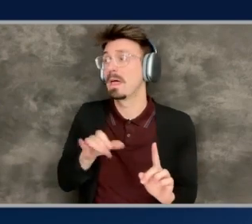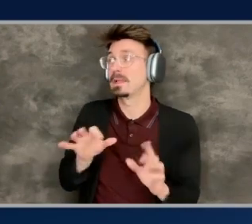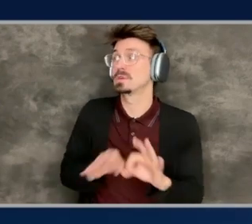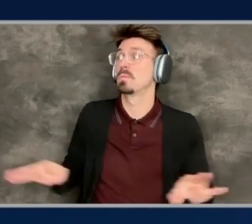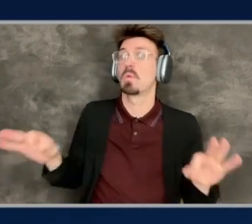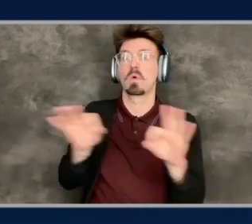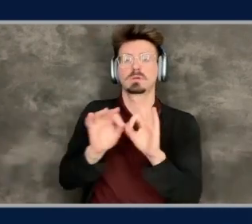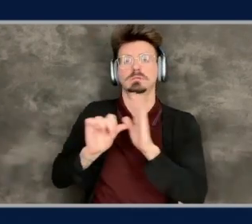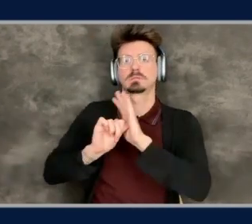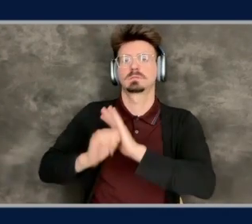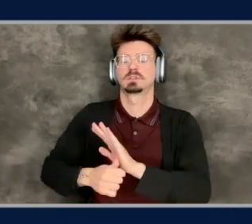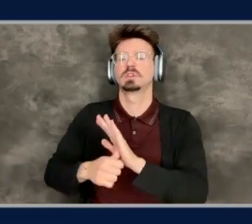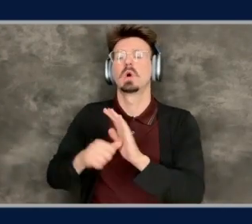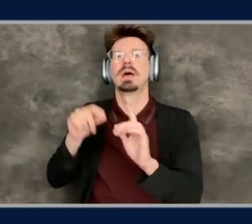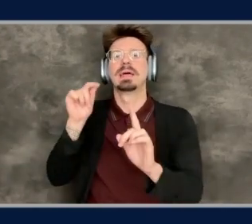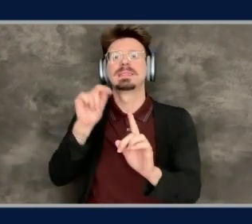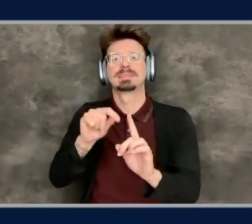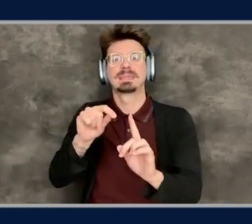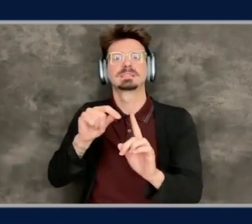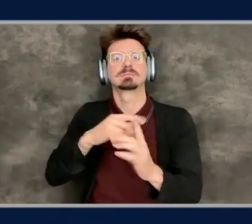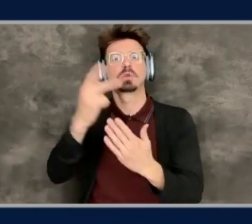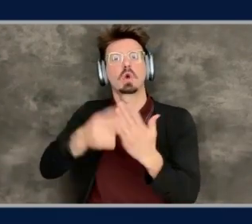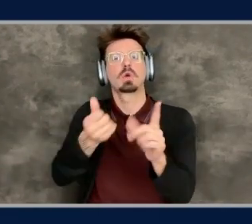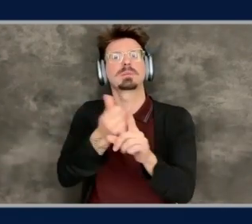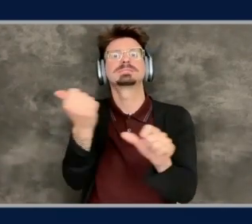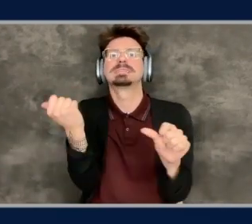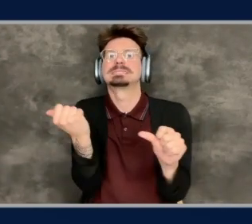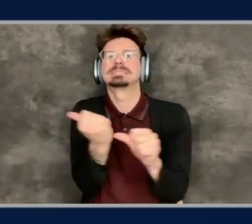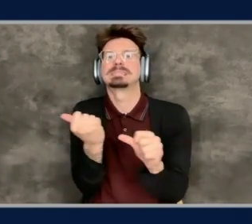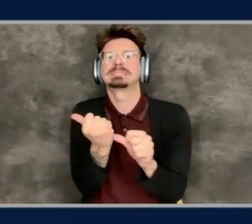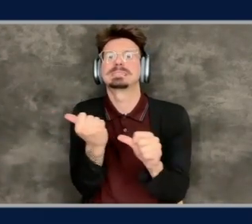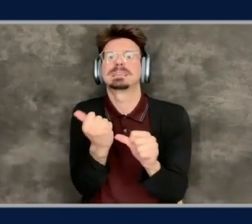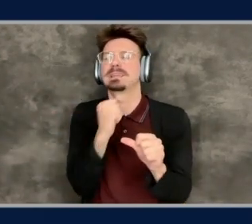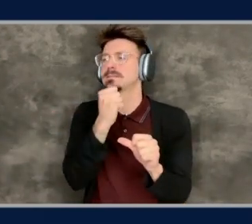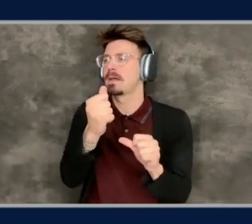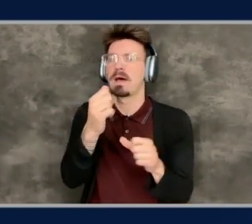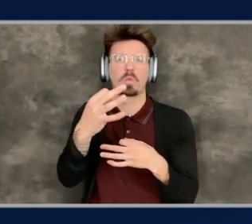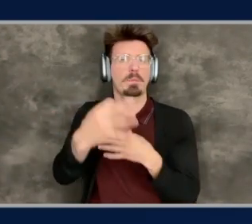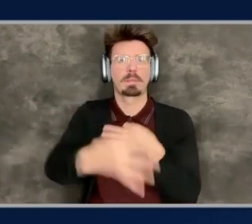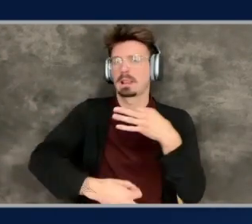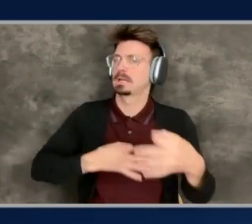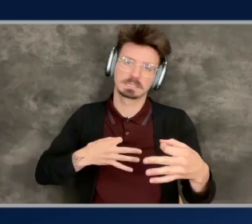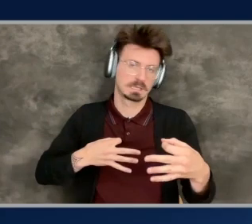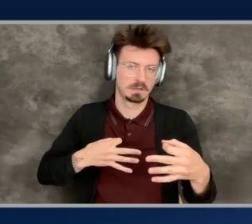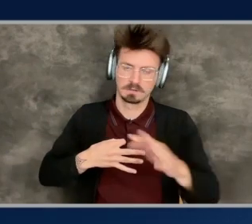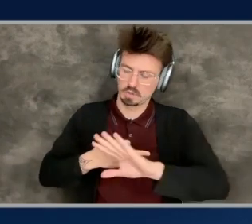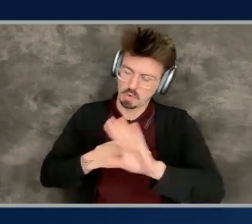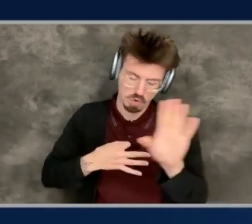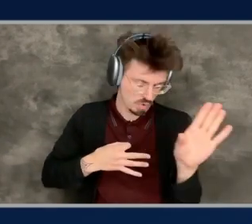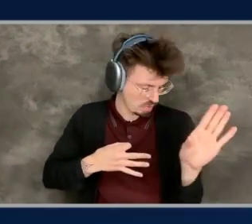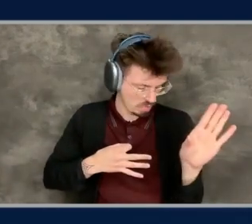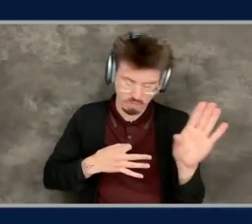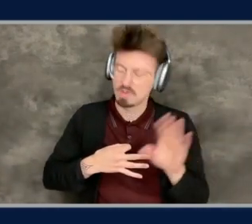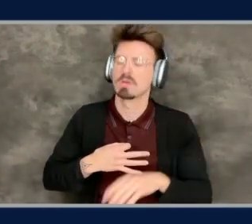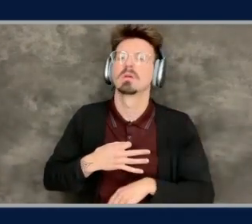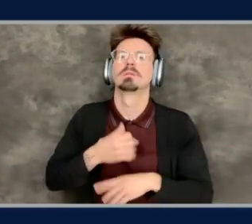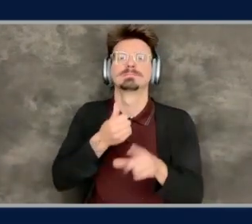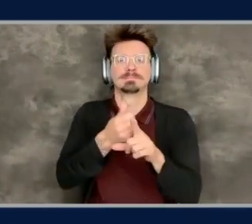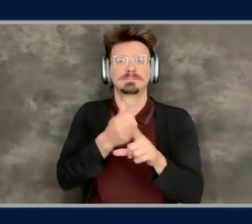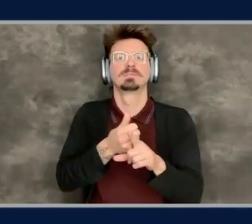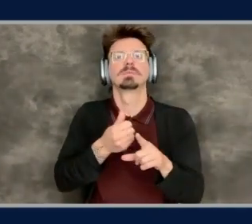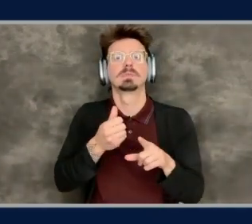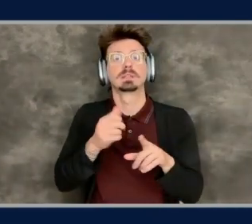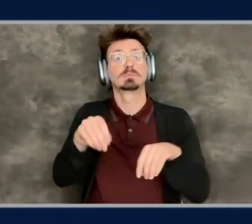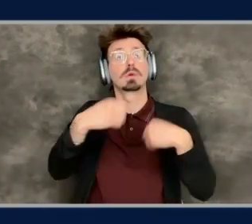an assistant. Assistant. Right? Yeah, it exactly. is not taking the place of. It is completely going in and giving you the plan, giving